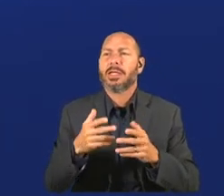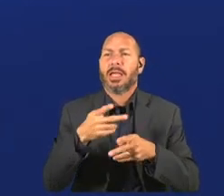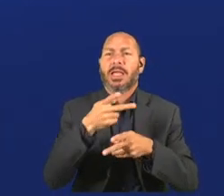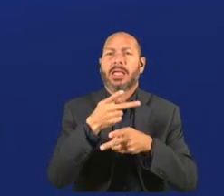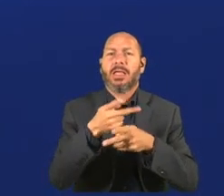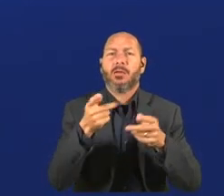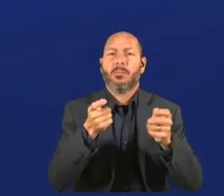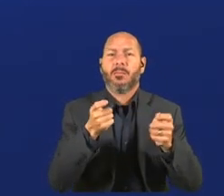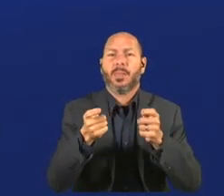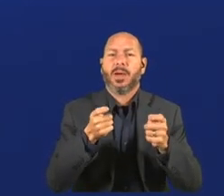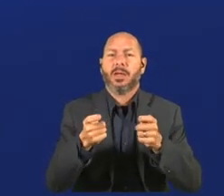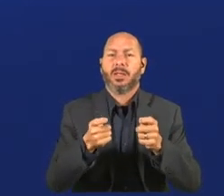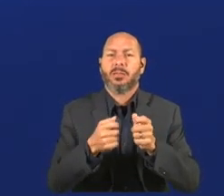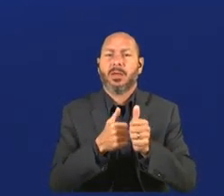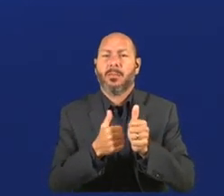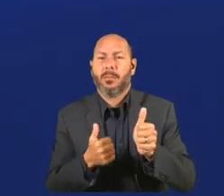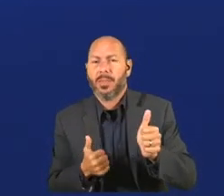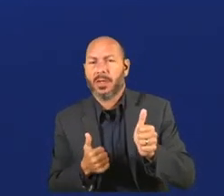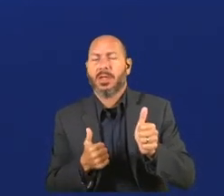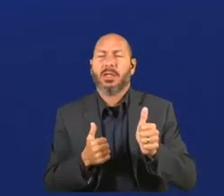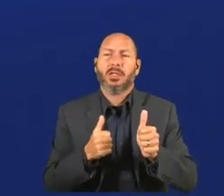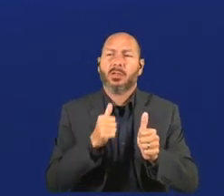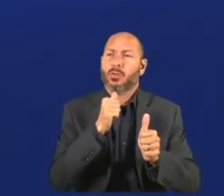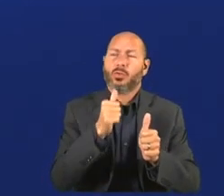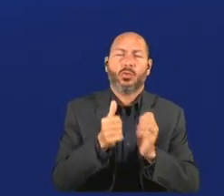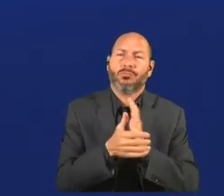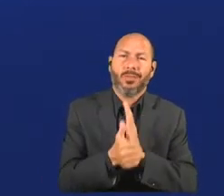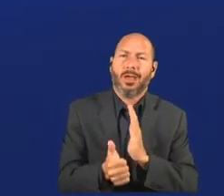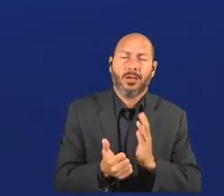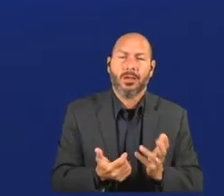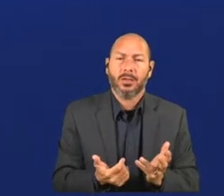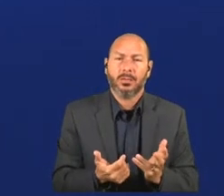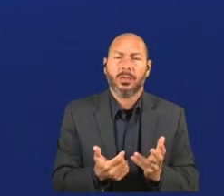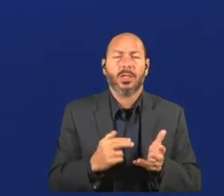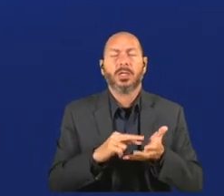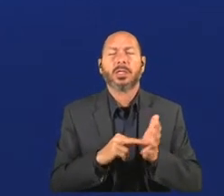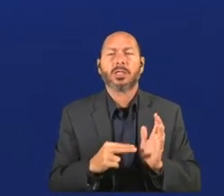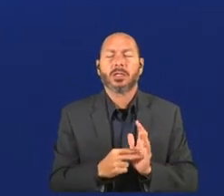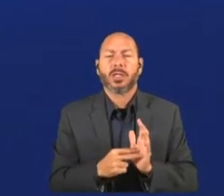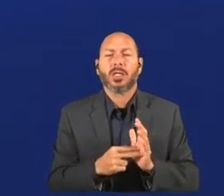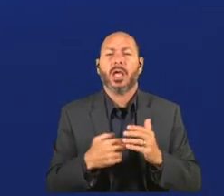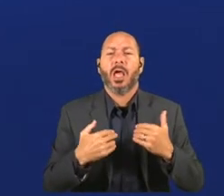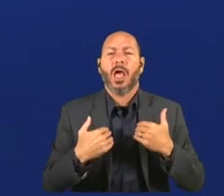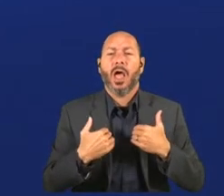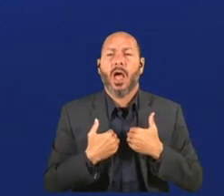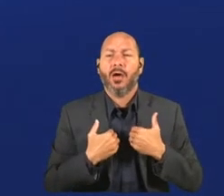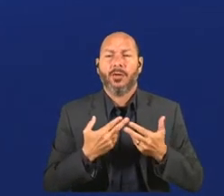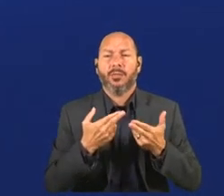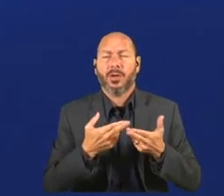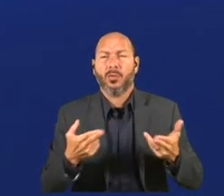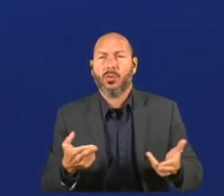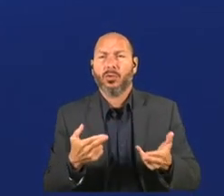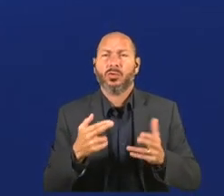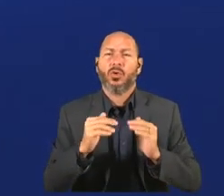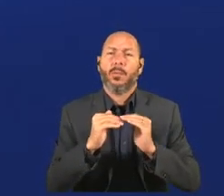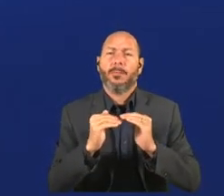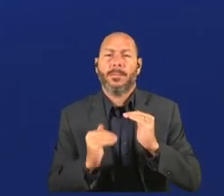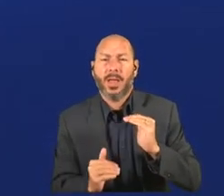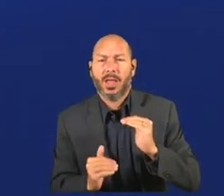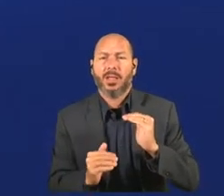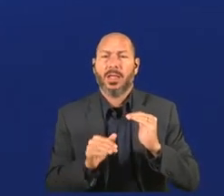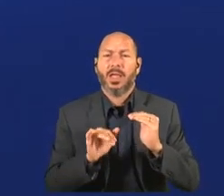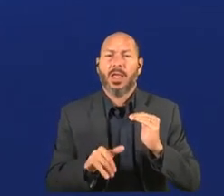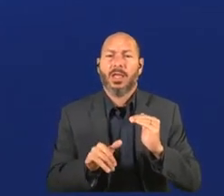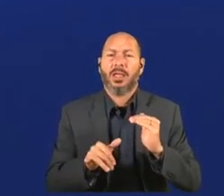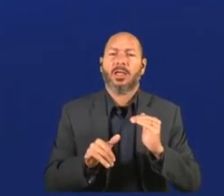and inefficiencies in care. What I mean by this is because we have fewer resources, those resources are taking